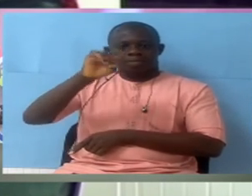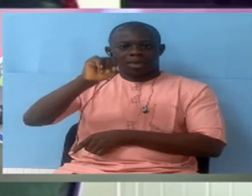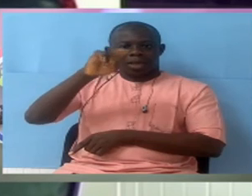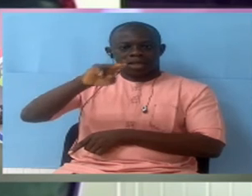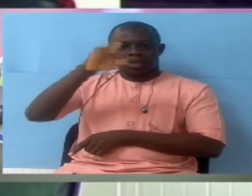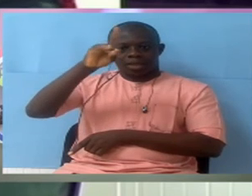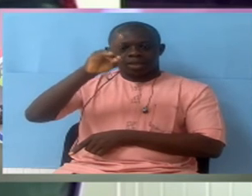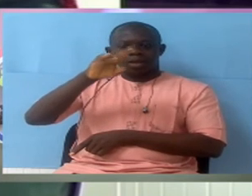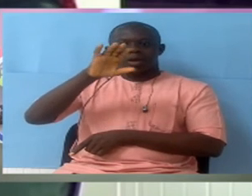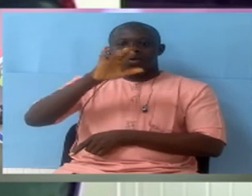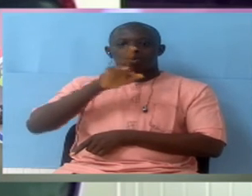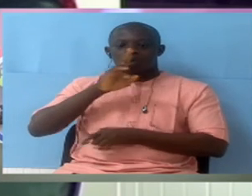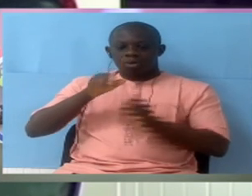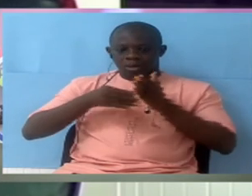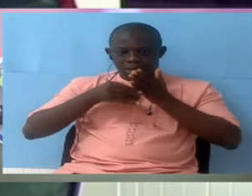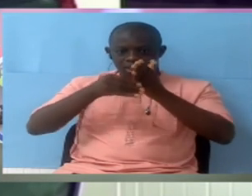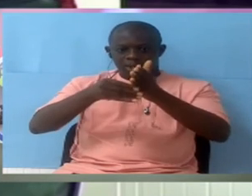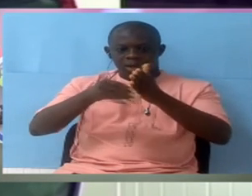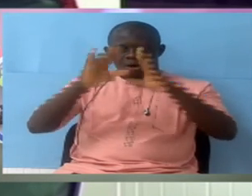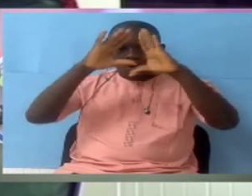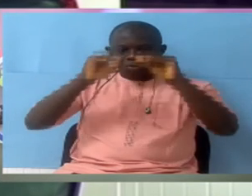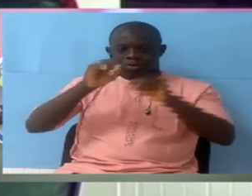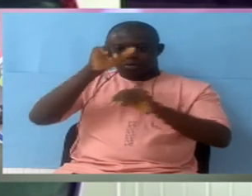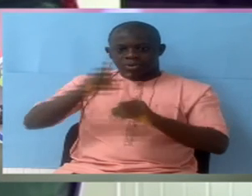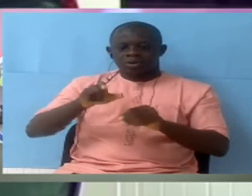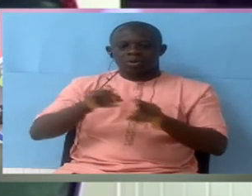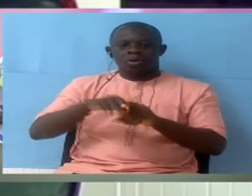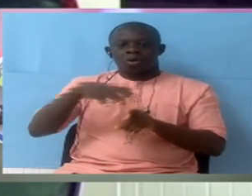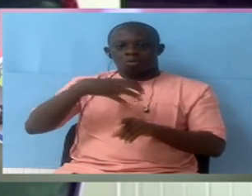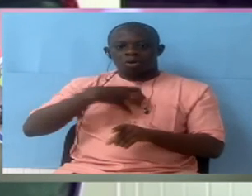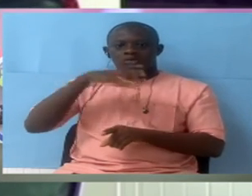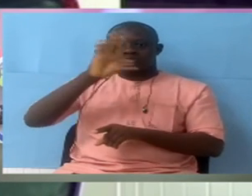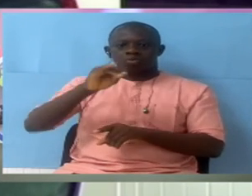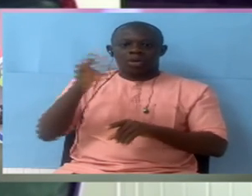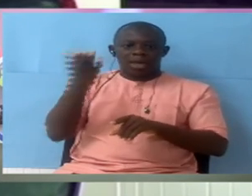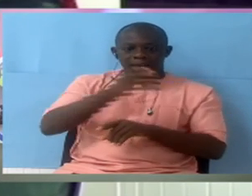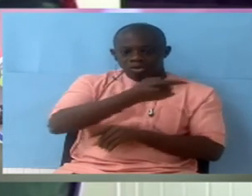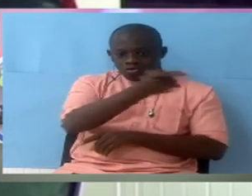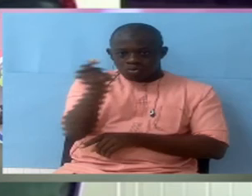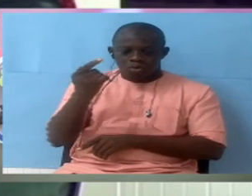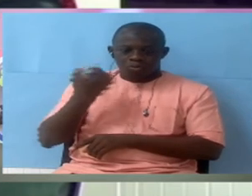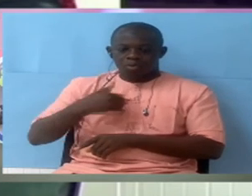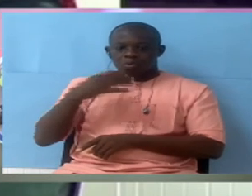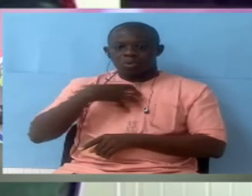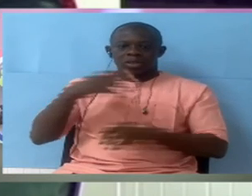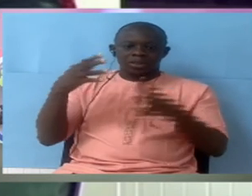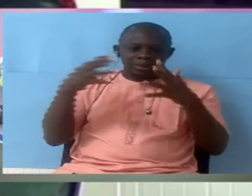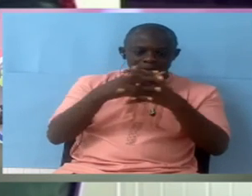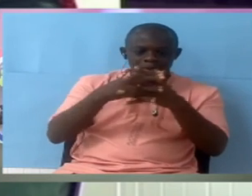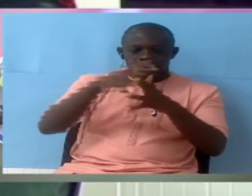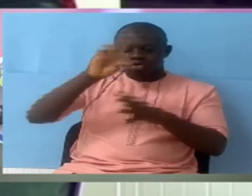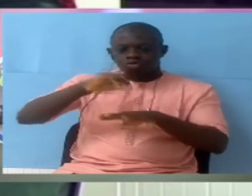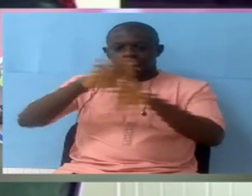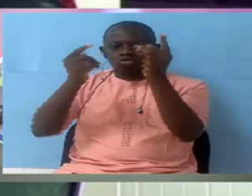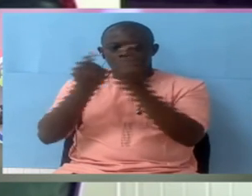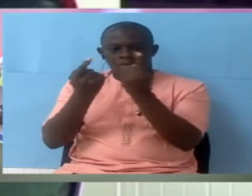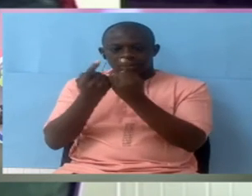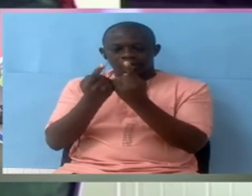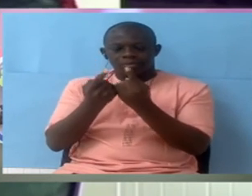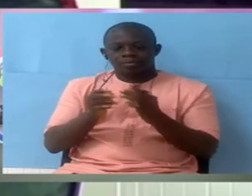Mendy mi nga xamne ma jité fofu, want to manipulate any one of you, suma len bugge def lo dara yeen